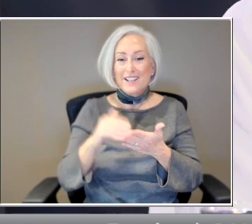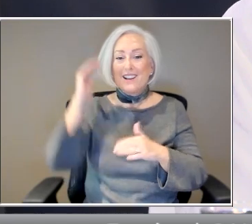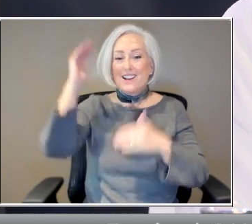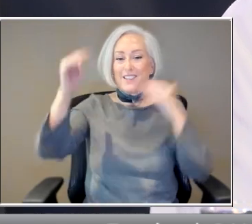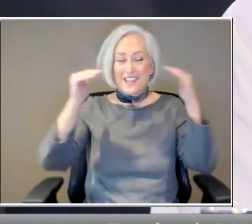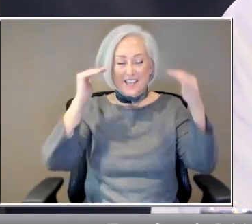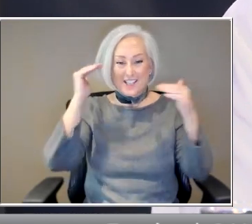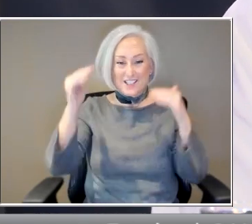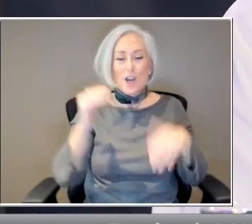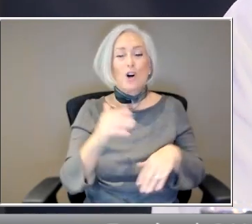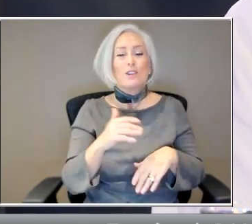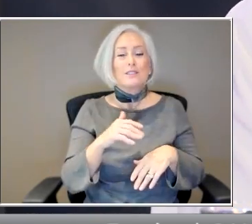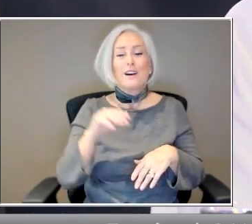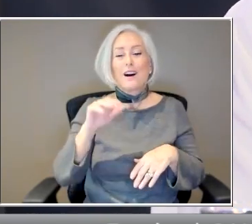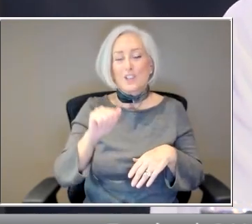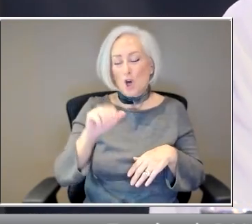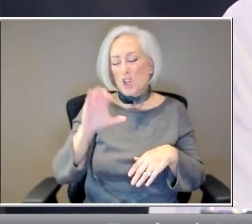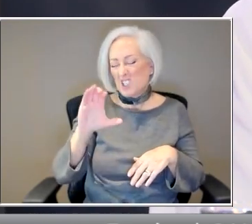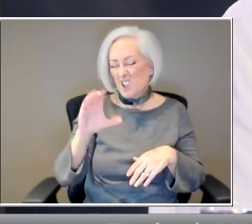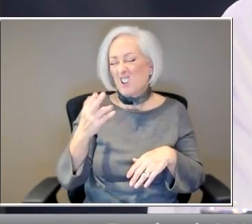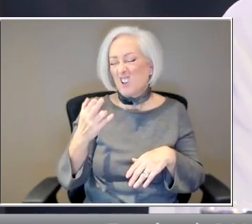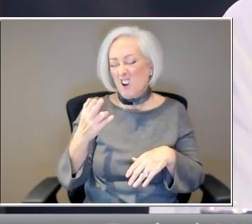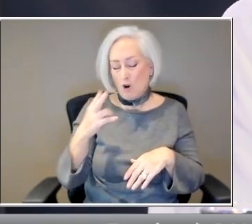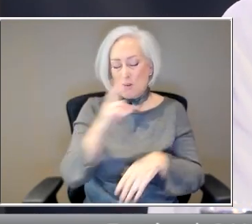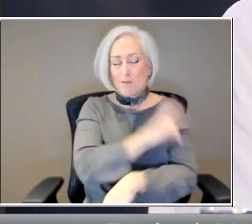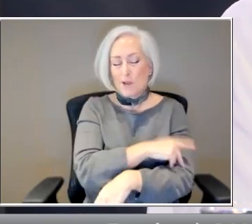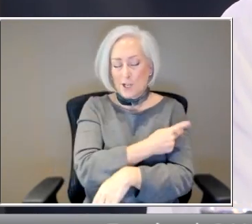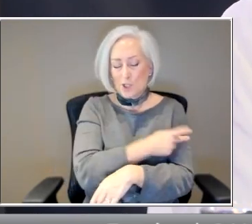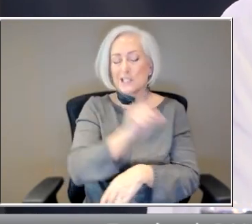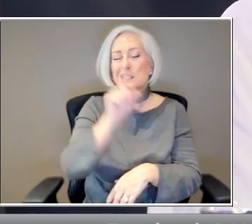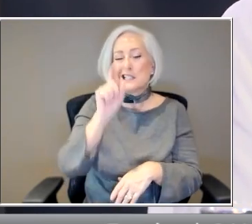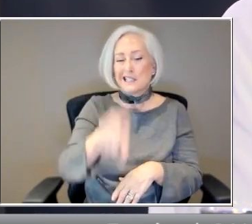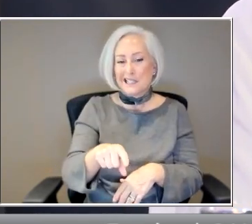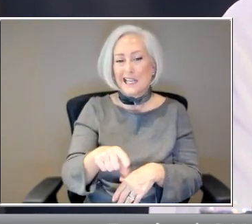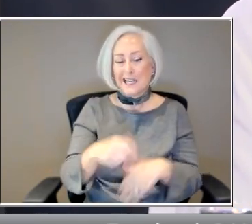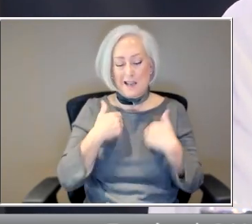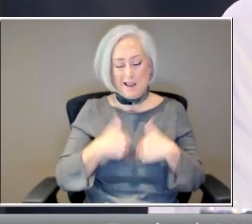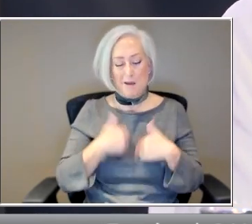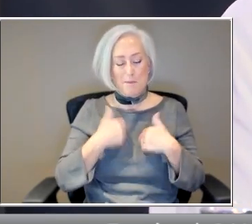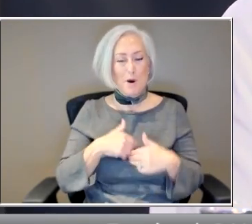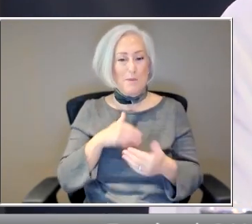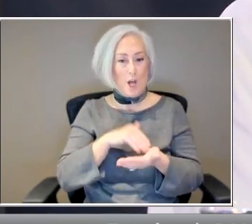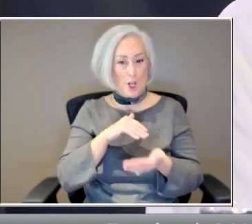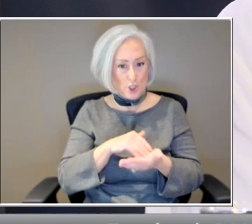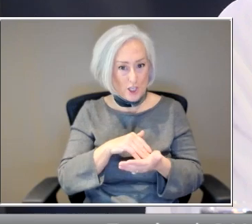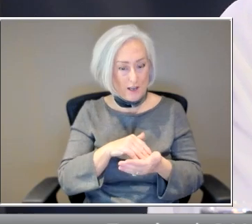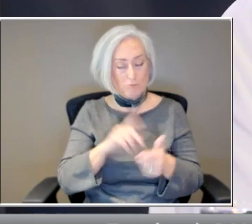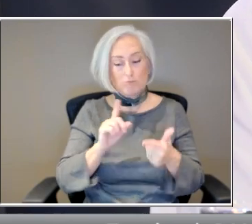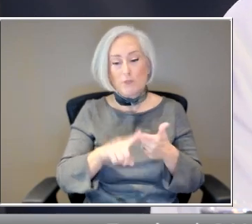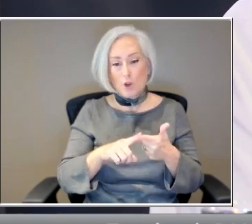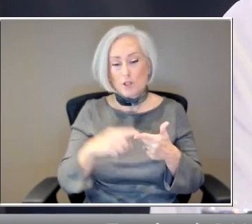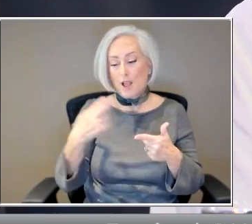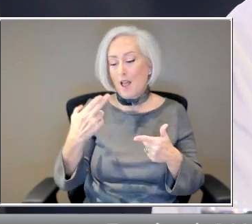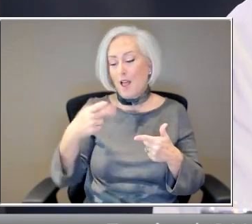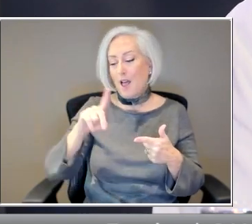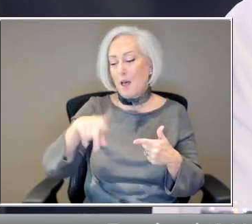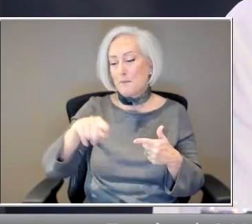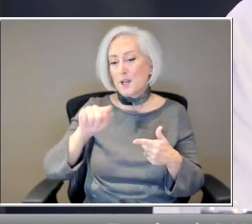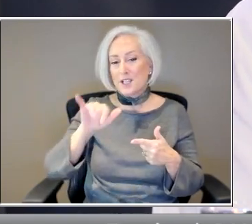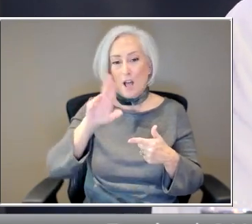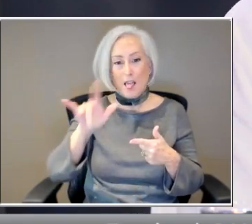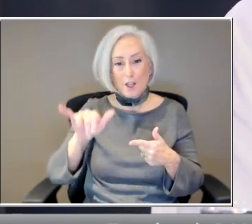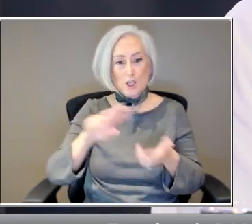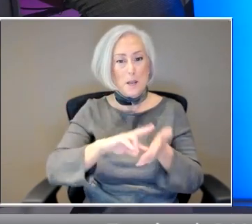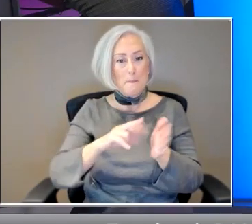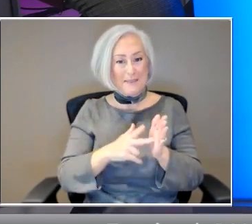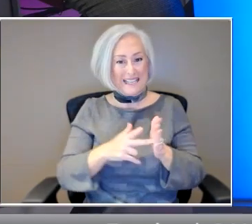other subspecialty services. Pulmonology is one of the most common. We also have patients that need hepatology, Do which is you like a liver doctor. coordinate all that?